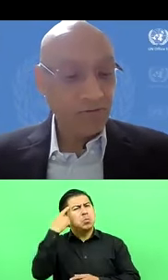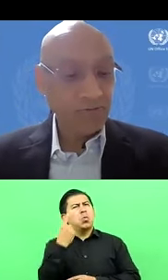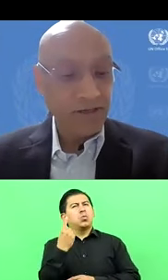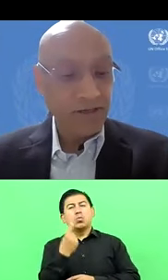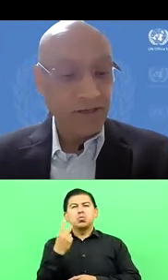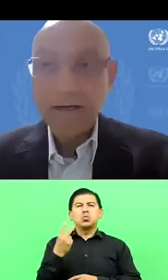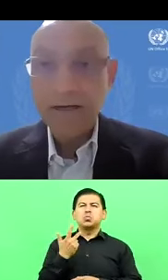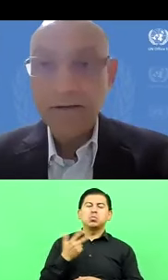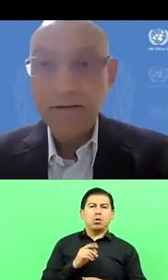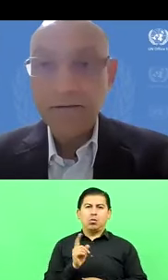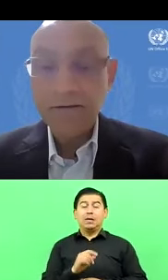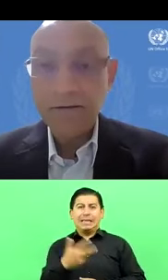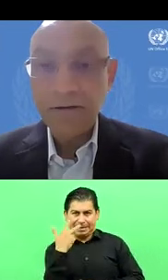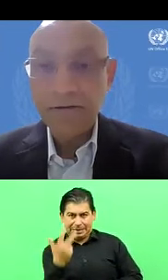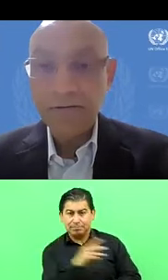go into the